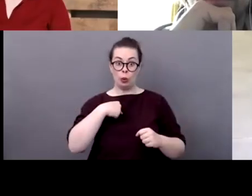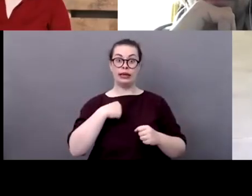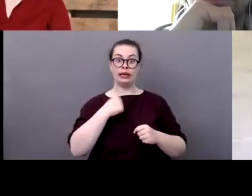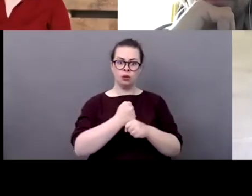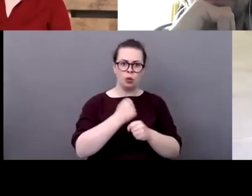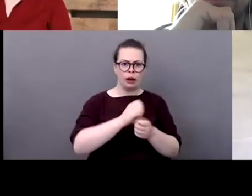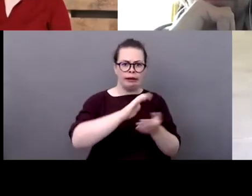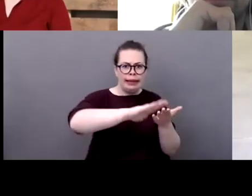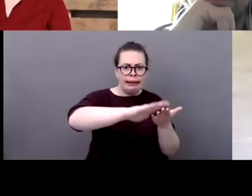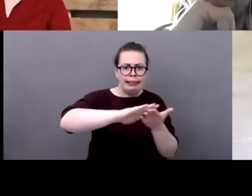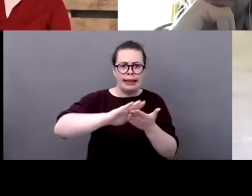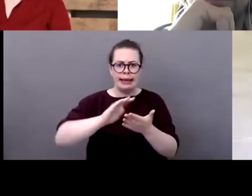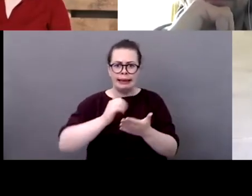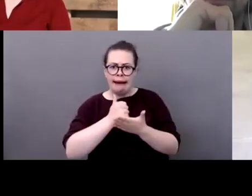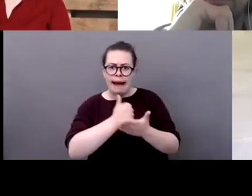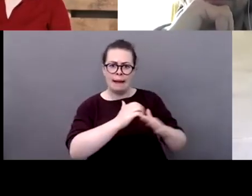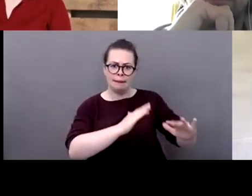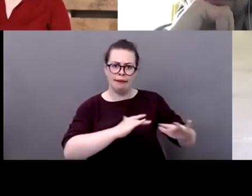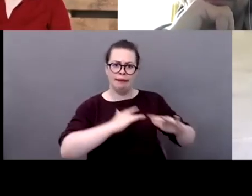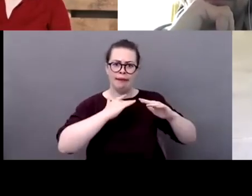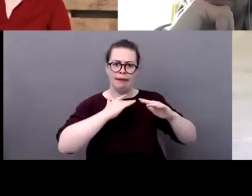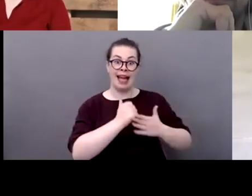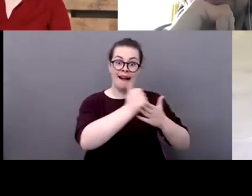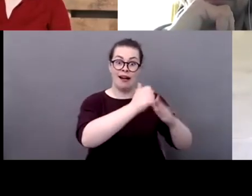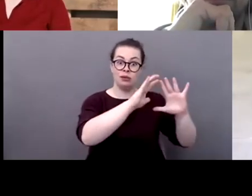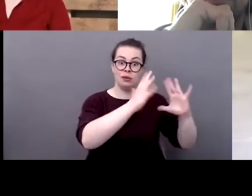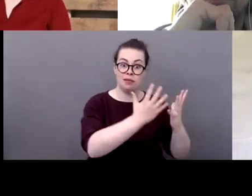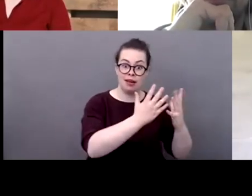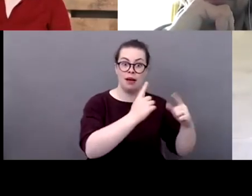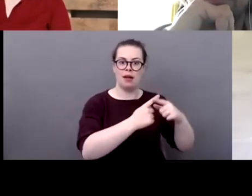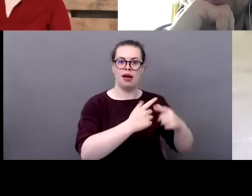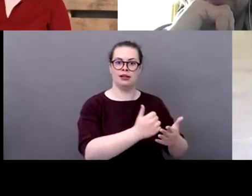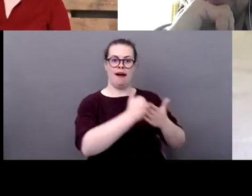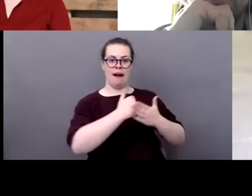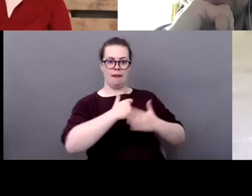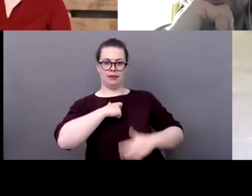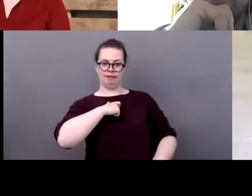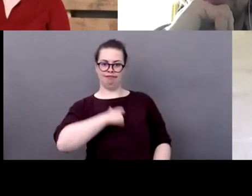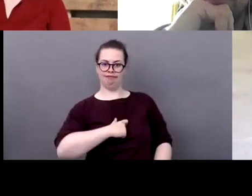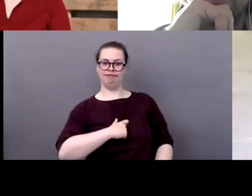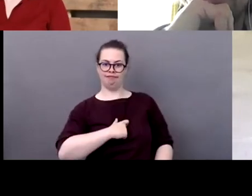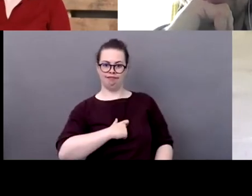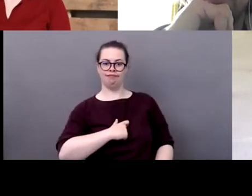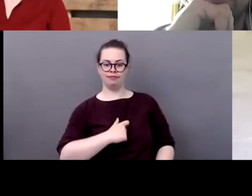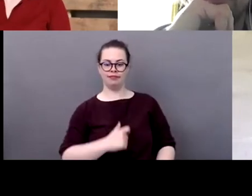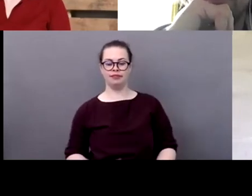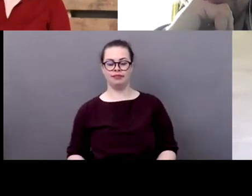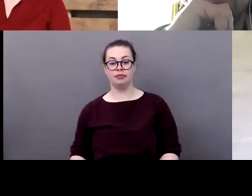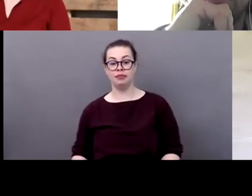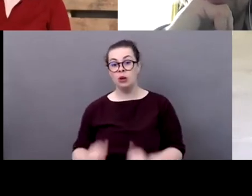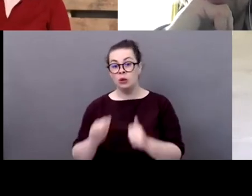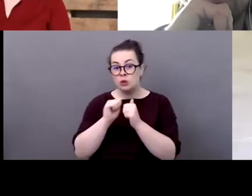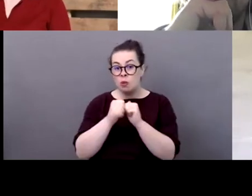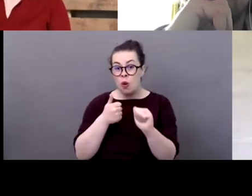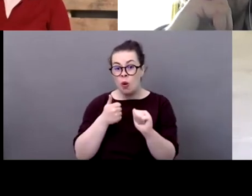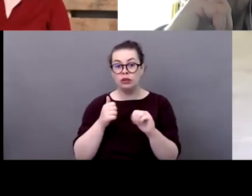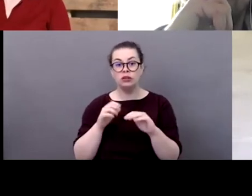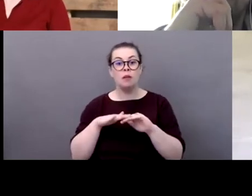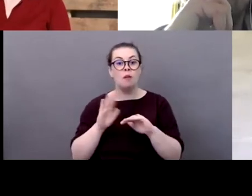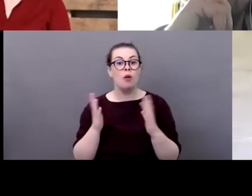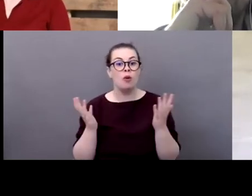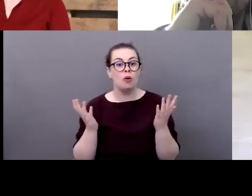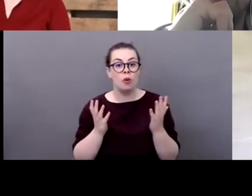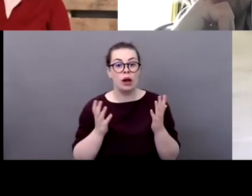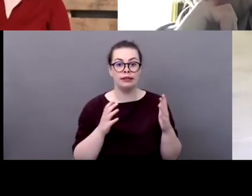both for our health. And again, I see the opportunity in sports is for wider public engagement and